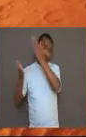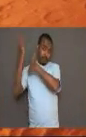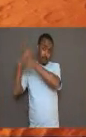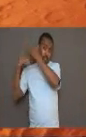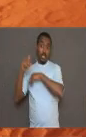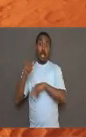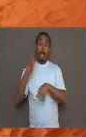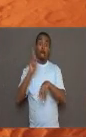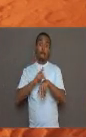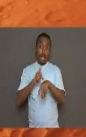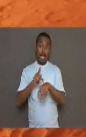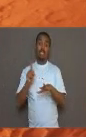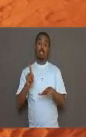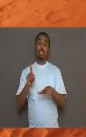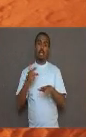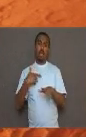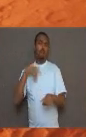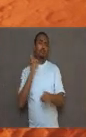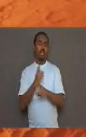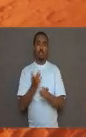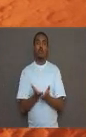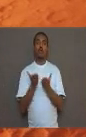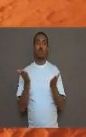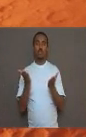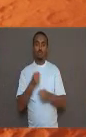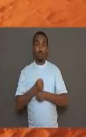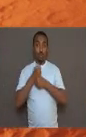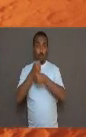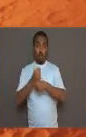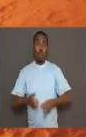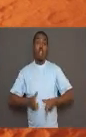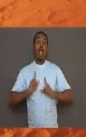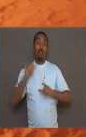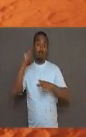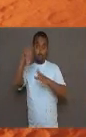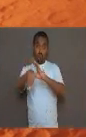the planet had the right conditions to support life.